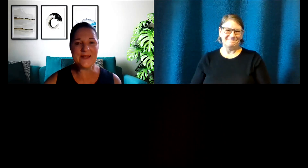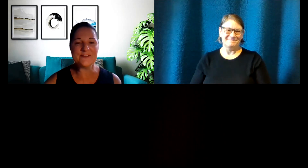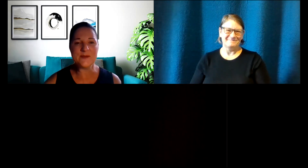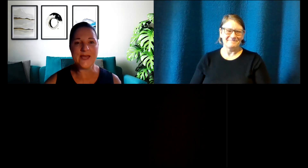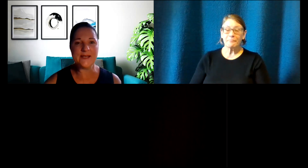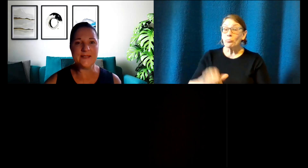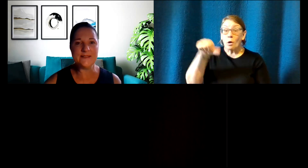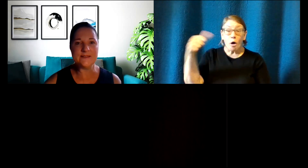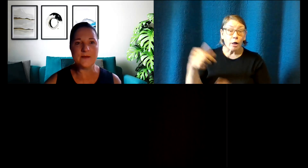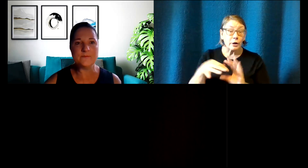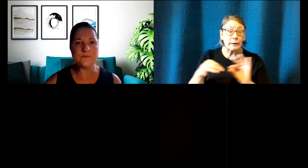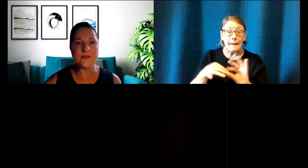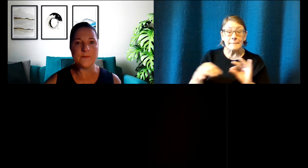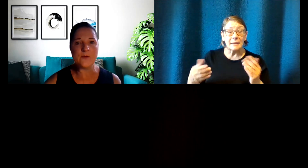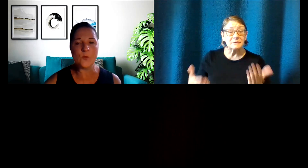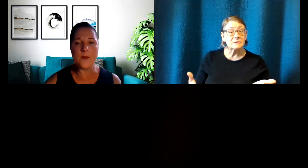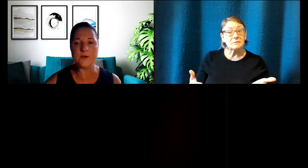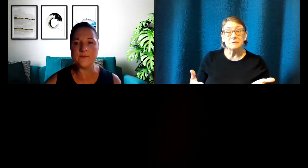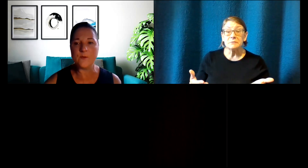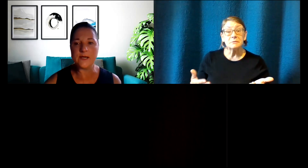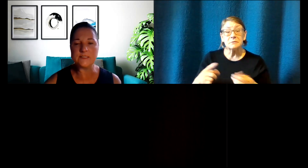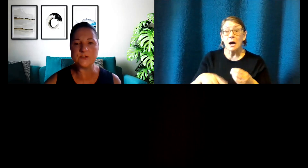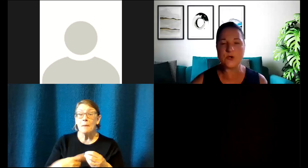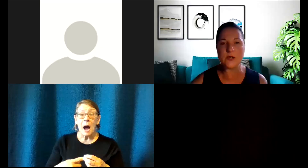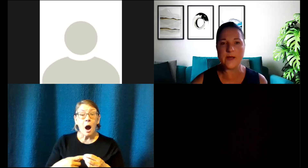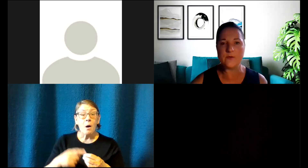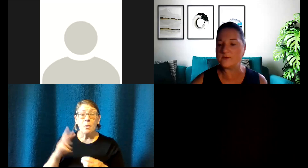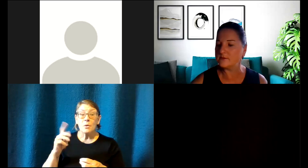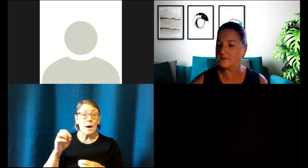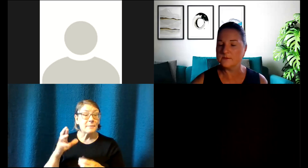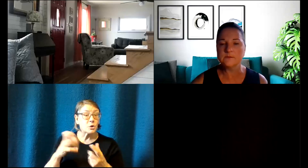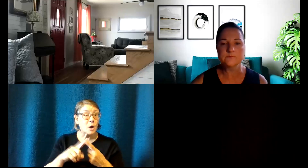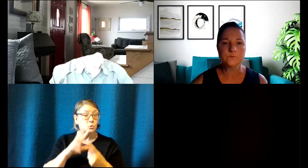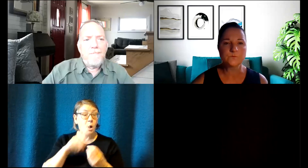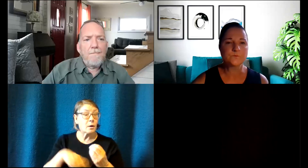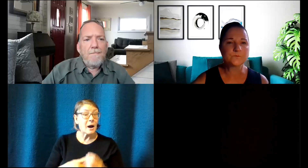Did anybody else want to add anything about the webinar they wanted to talk about?